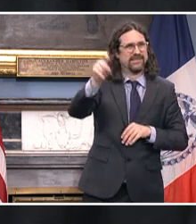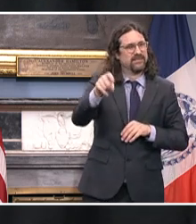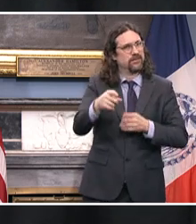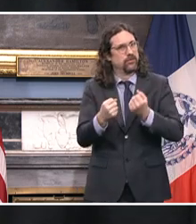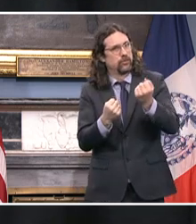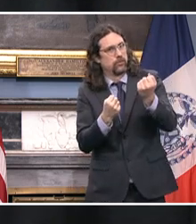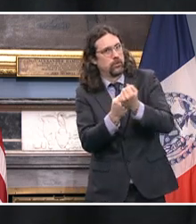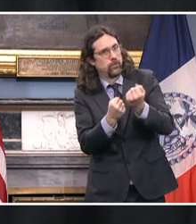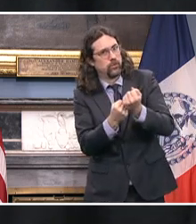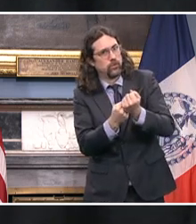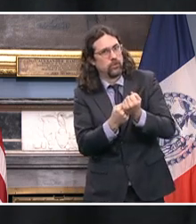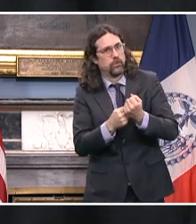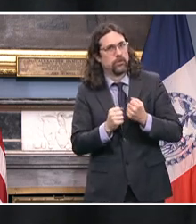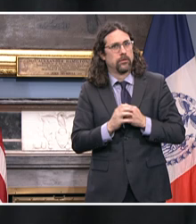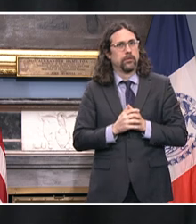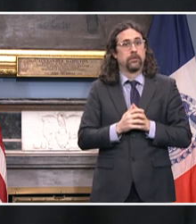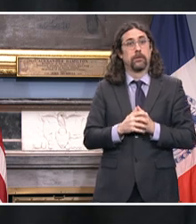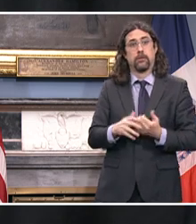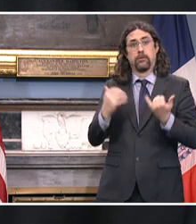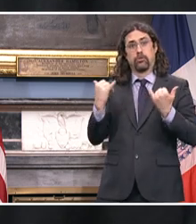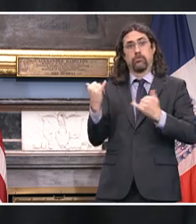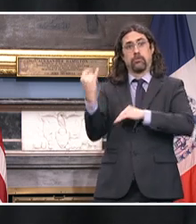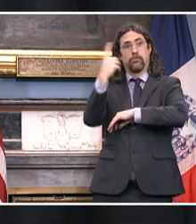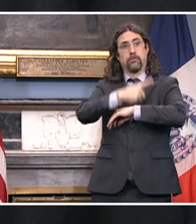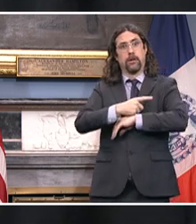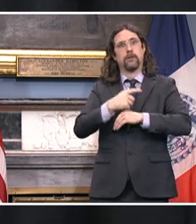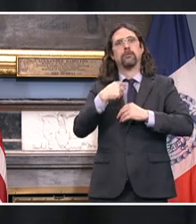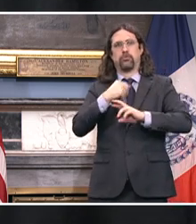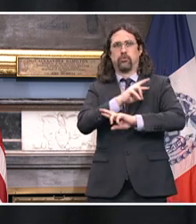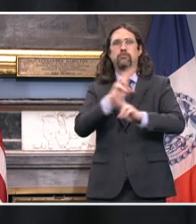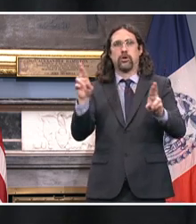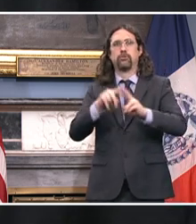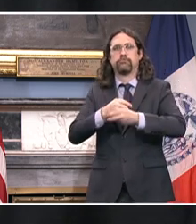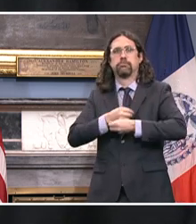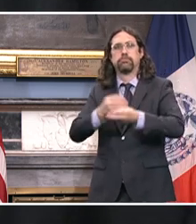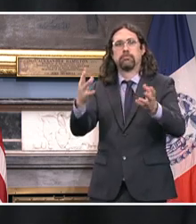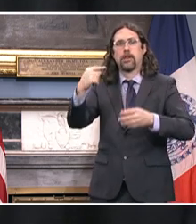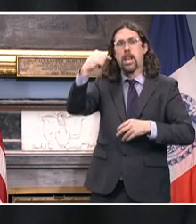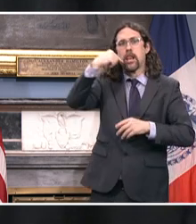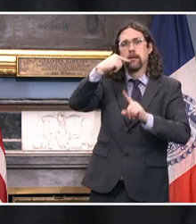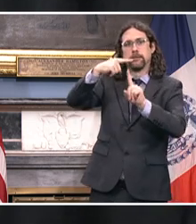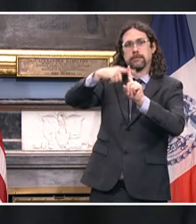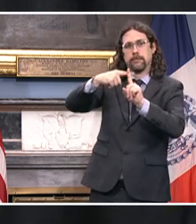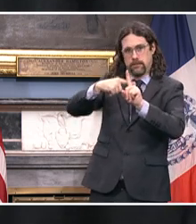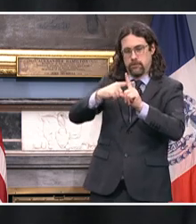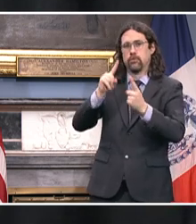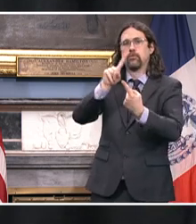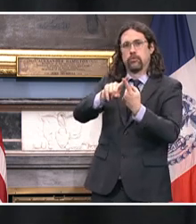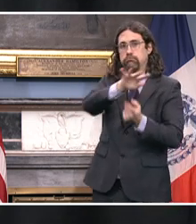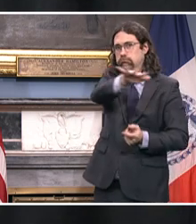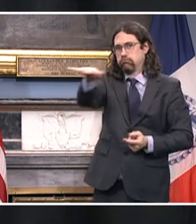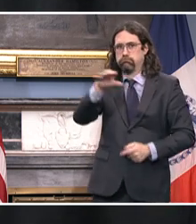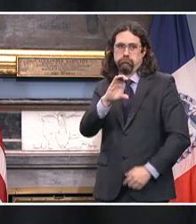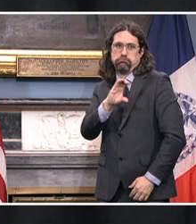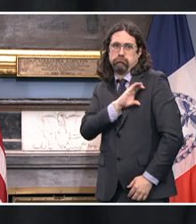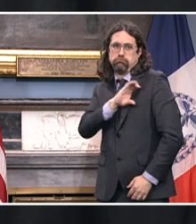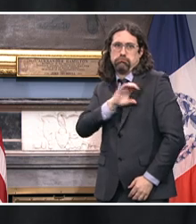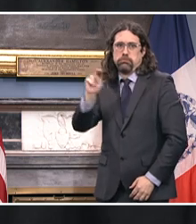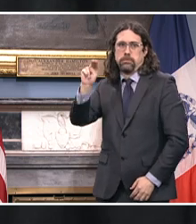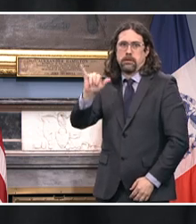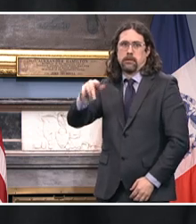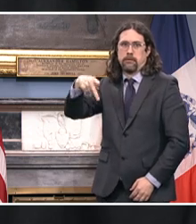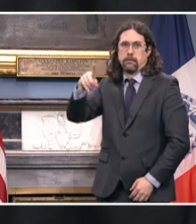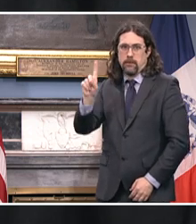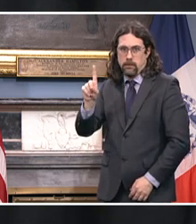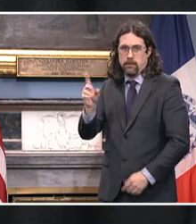and command office, to every firehouse, the FDNY, to every sanitation garage. And we'll keep delivering more